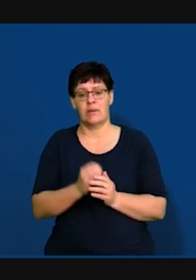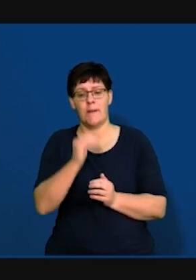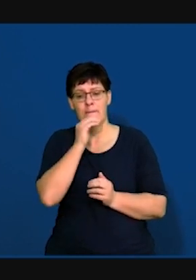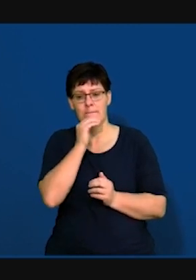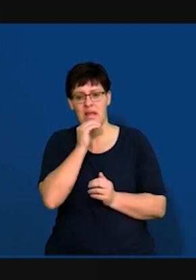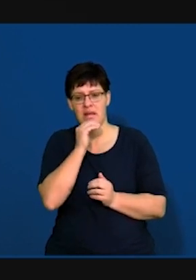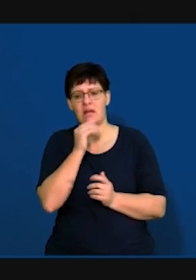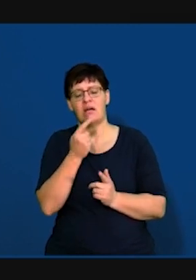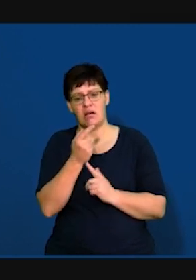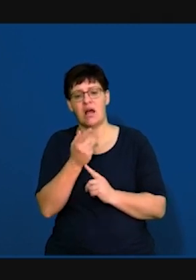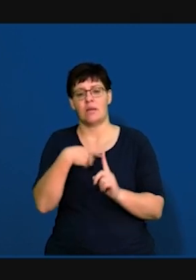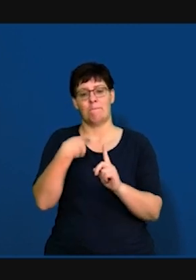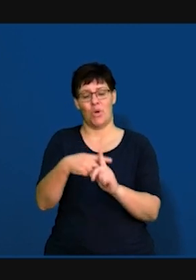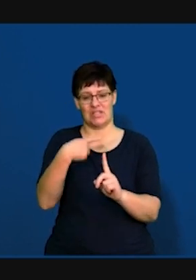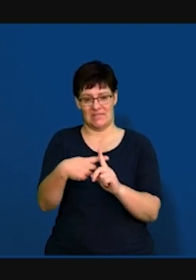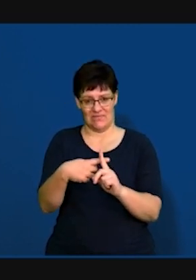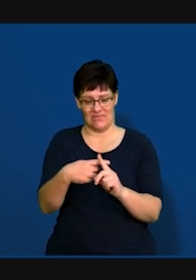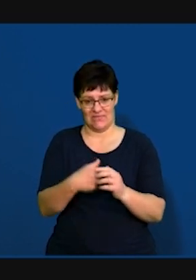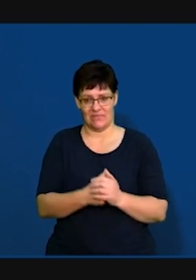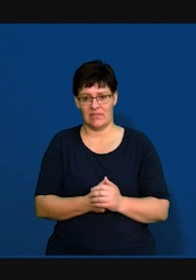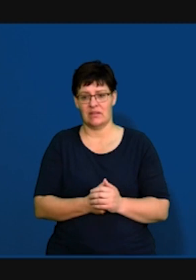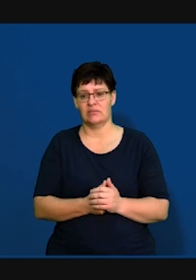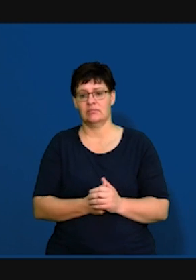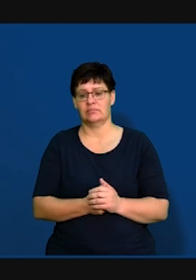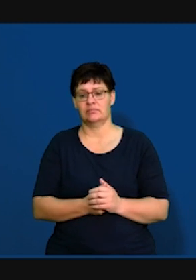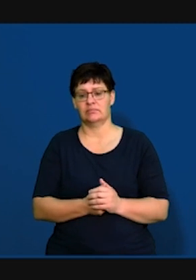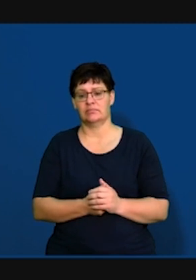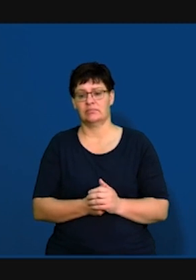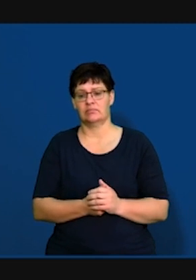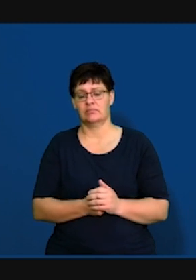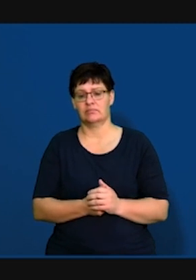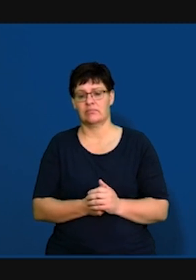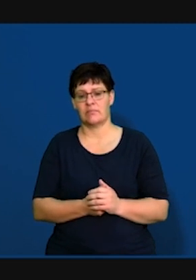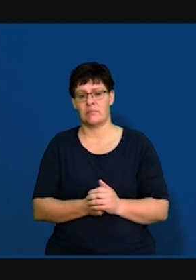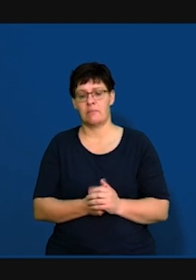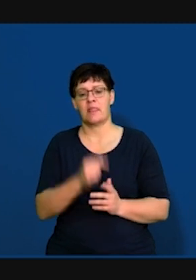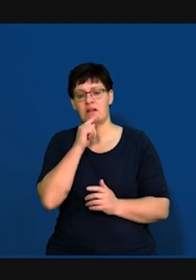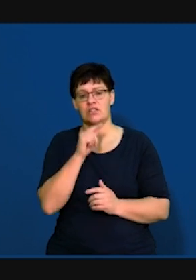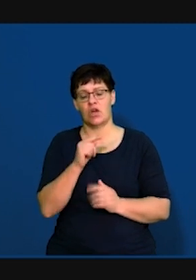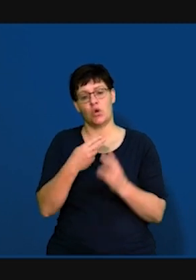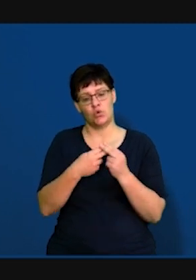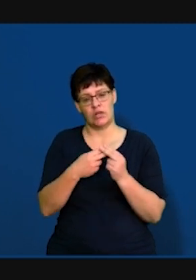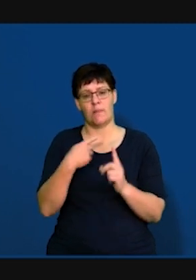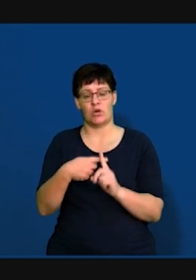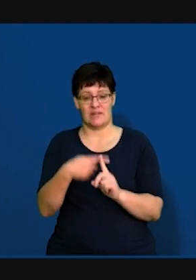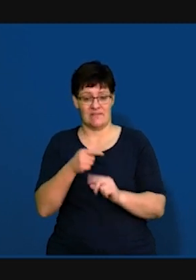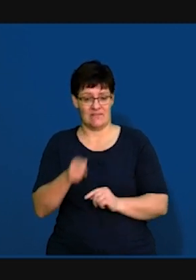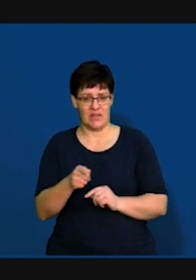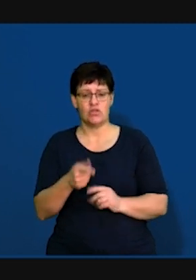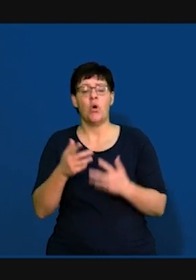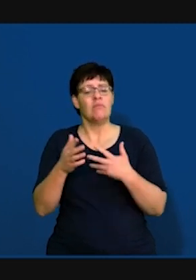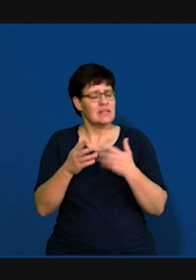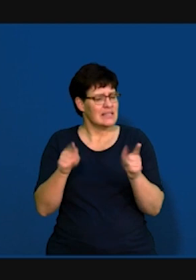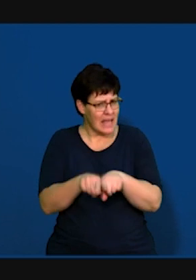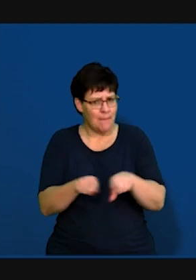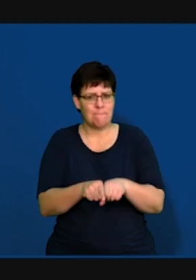of charge, which is positive. All right, okay? Right, so that's the unit positive charge, which is, so even the formula,